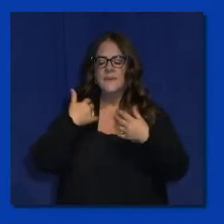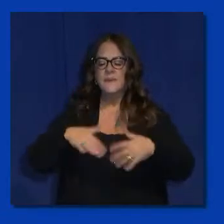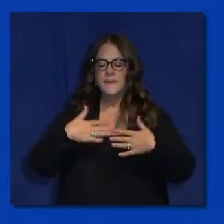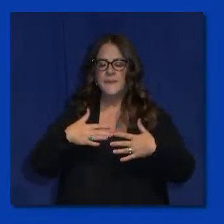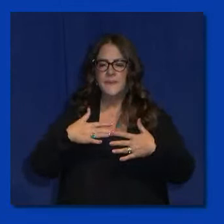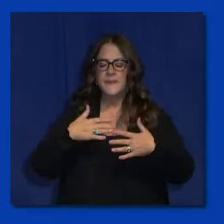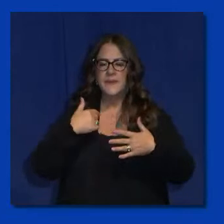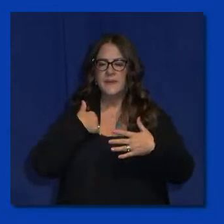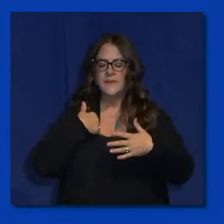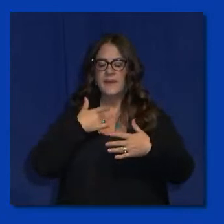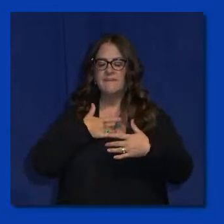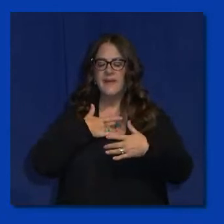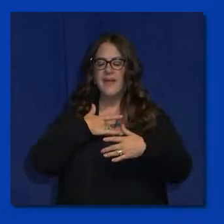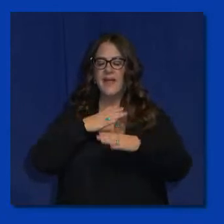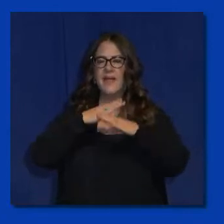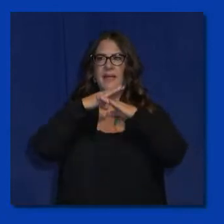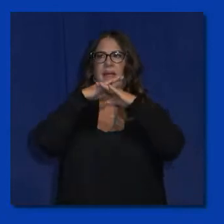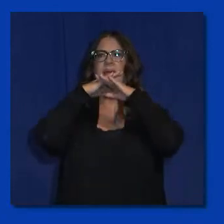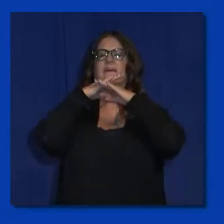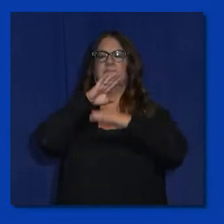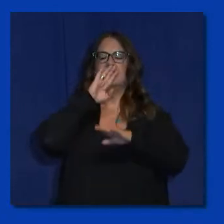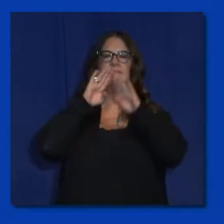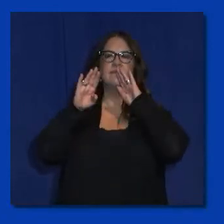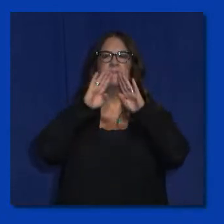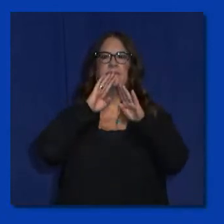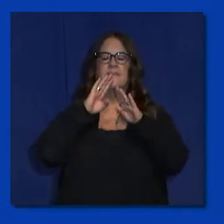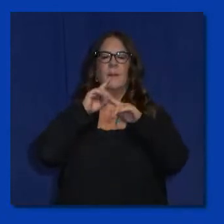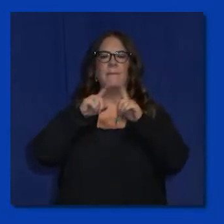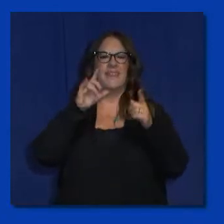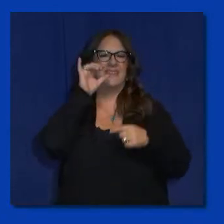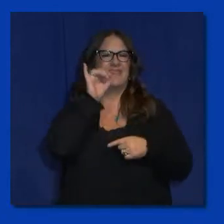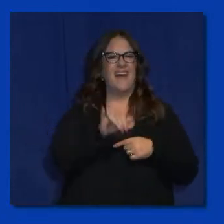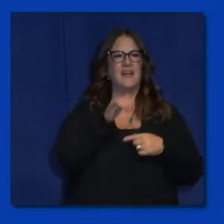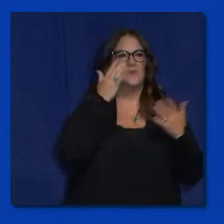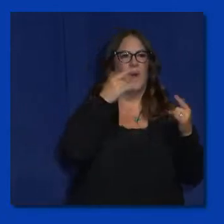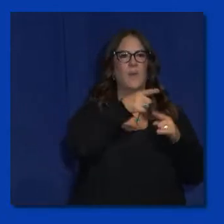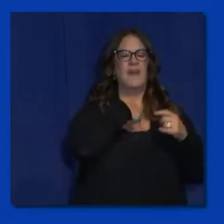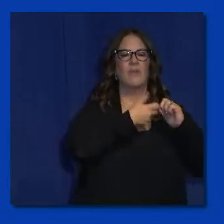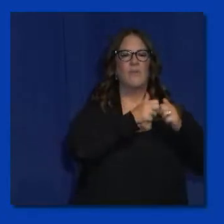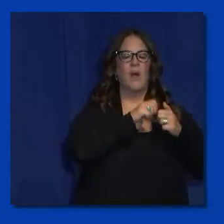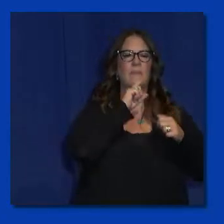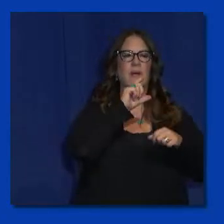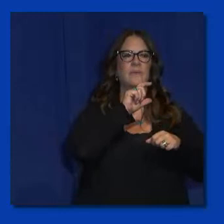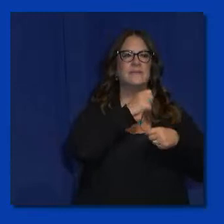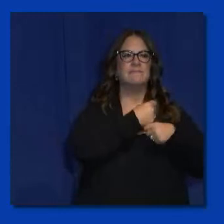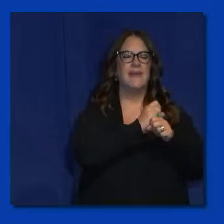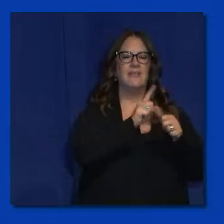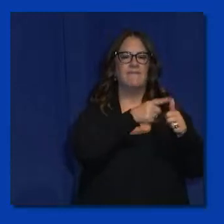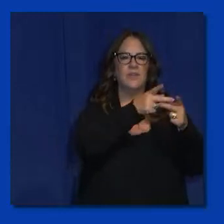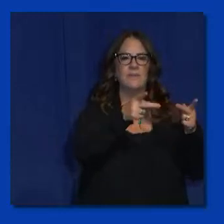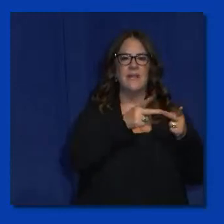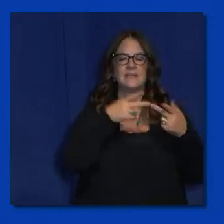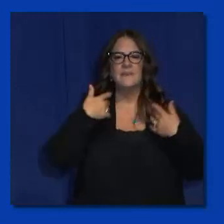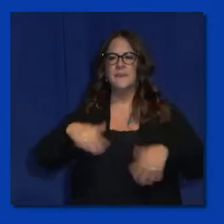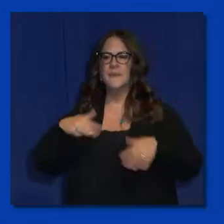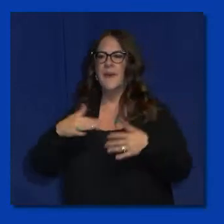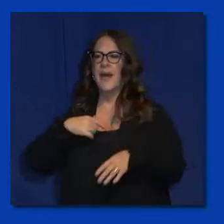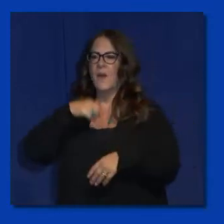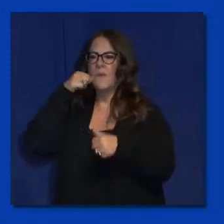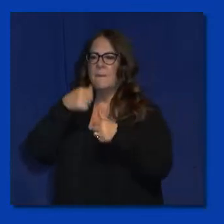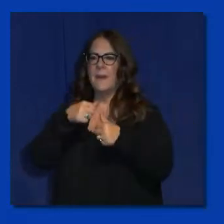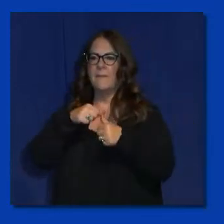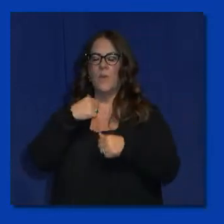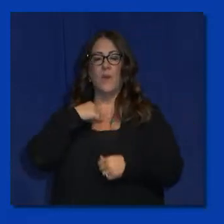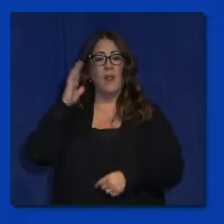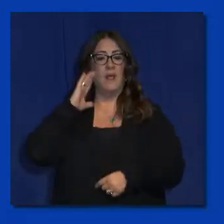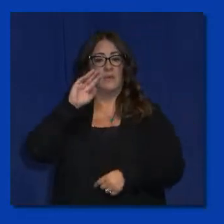to address the issue of why they were created in the first place. CEQA is now so damn abused that I remember being